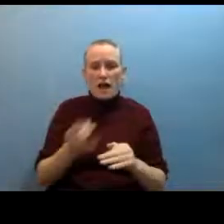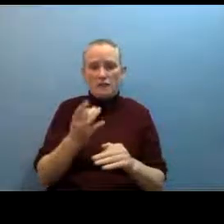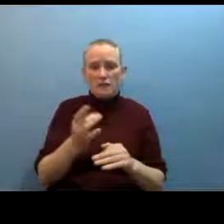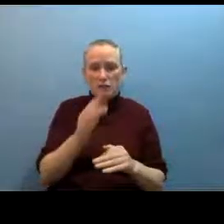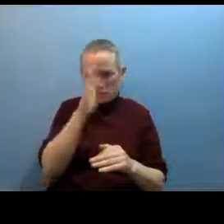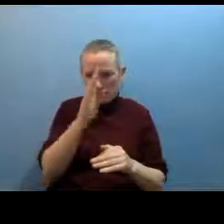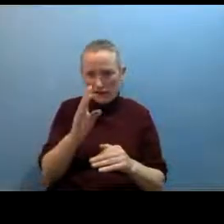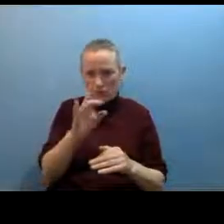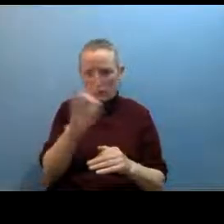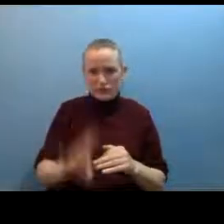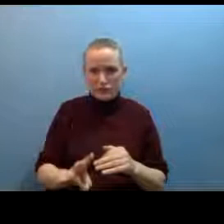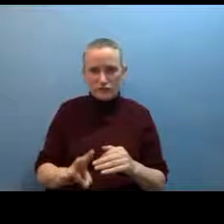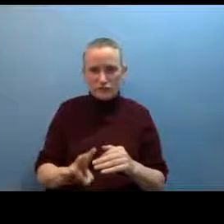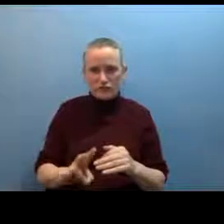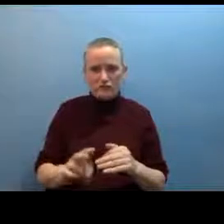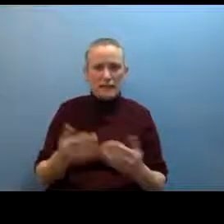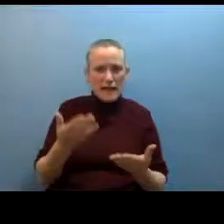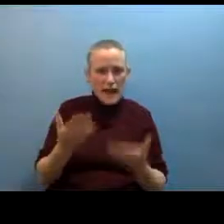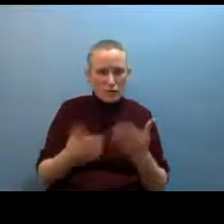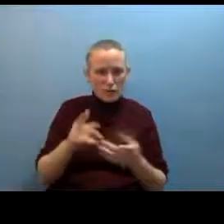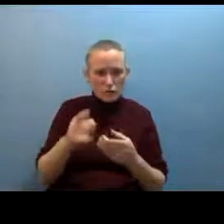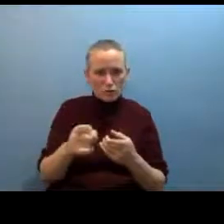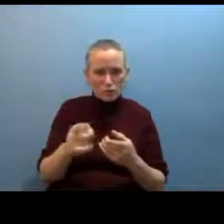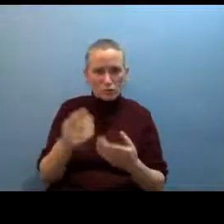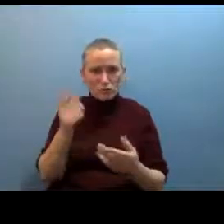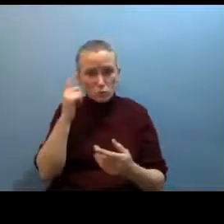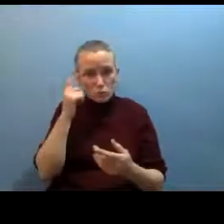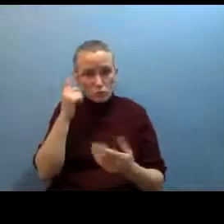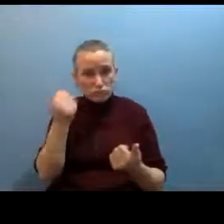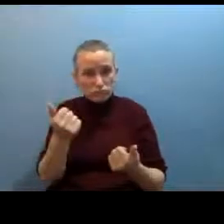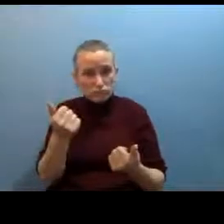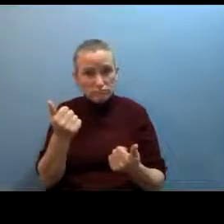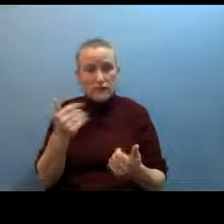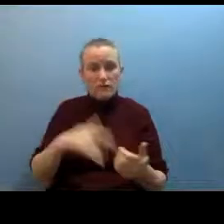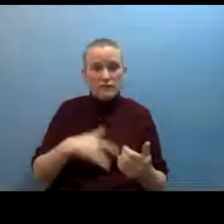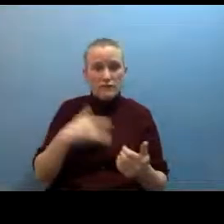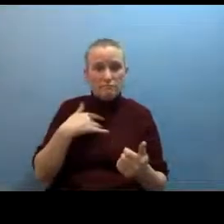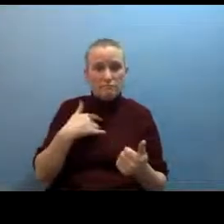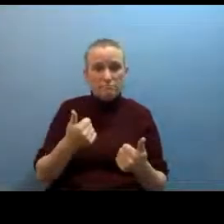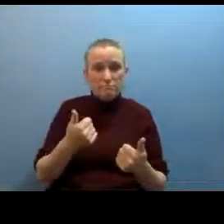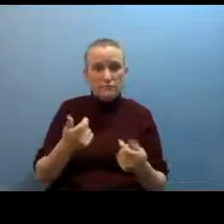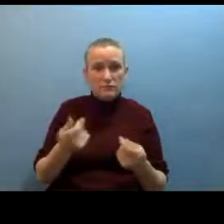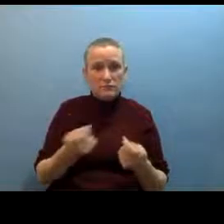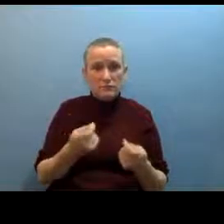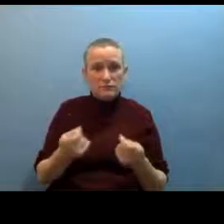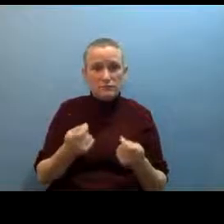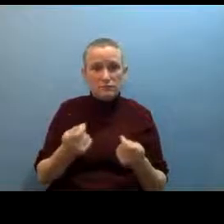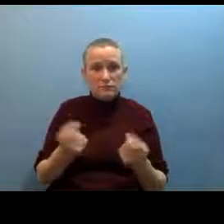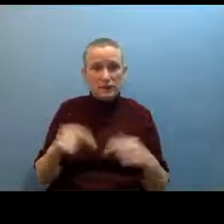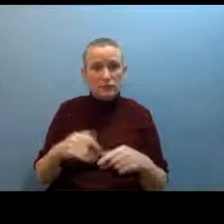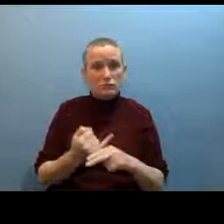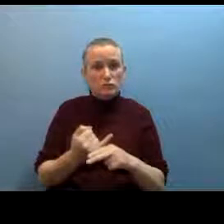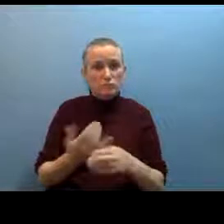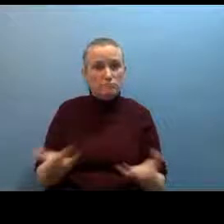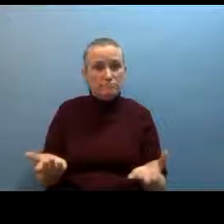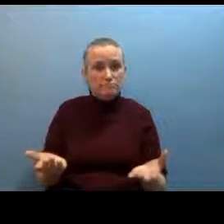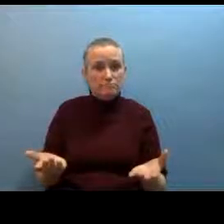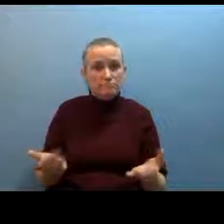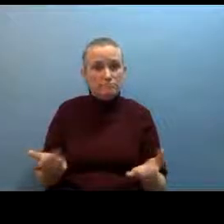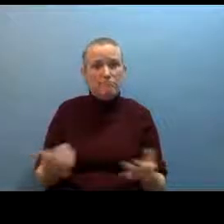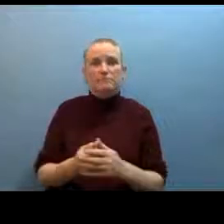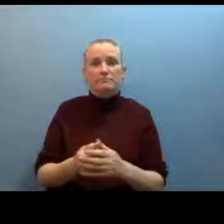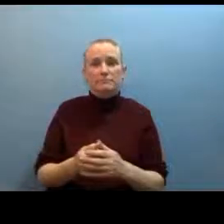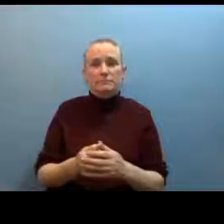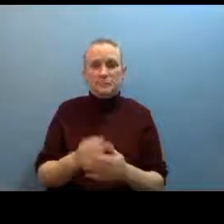directly, how are you doing? How's your mood? How are you feeling? How are you coping with being back in school? How are you finding it? Be